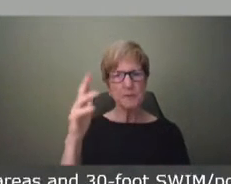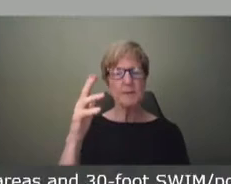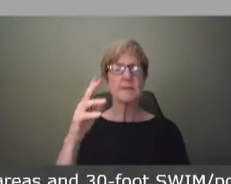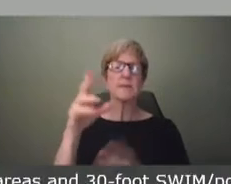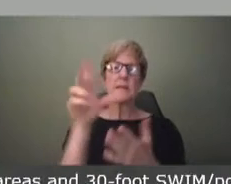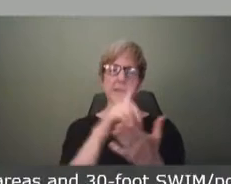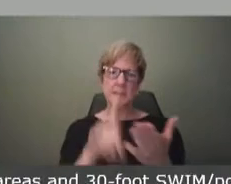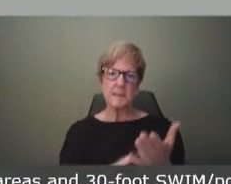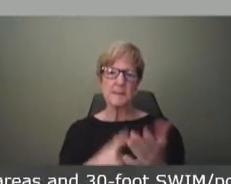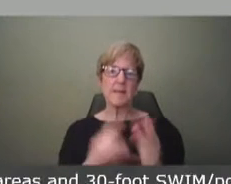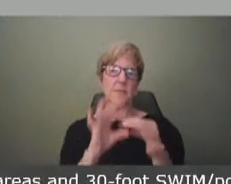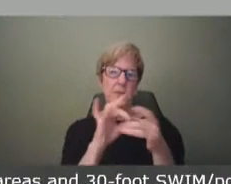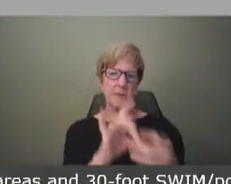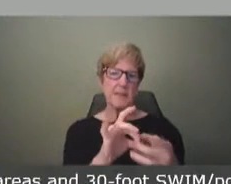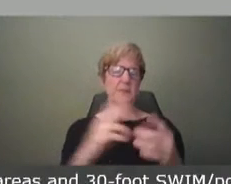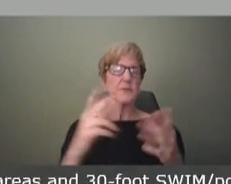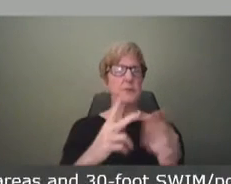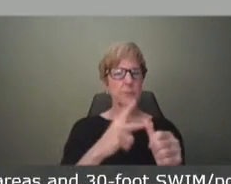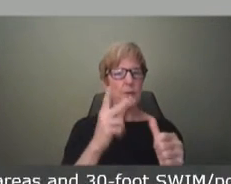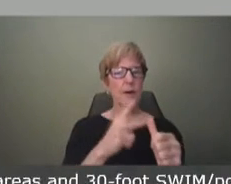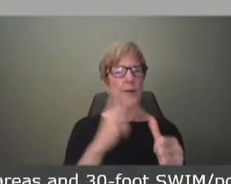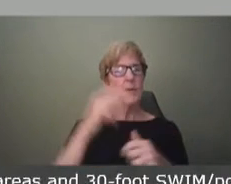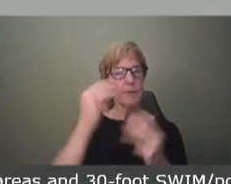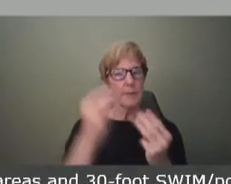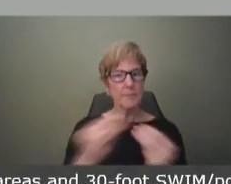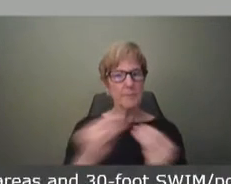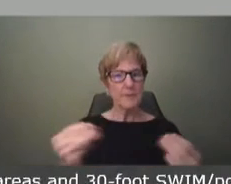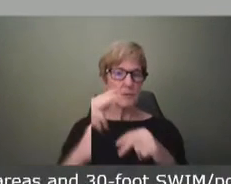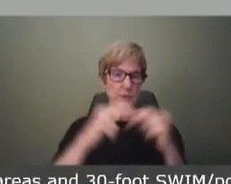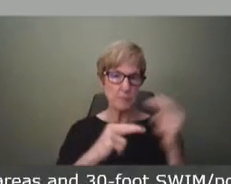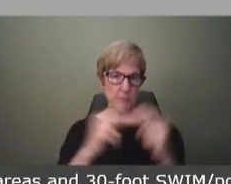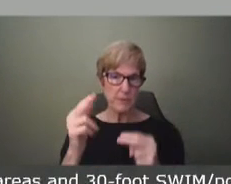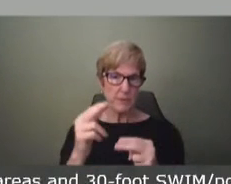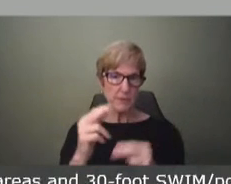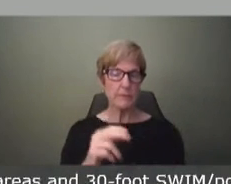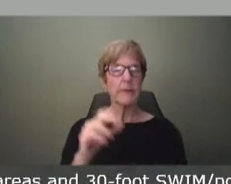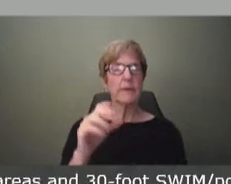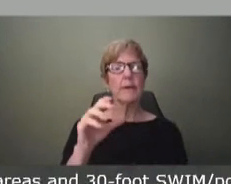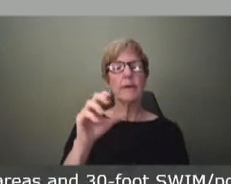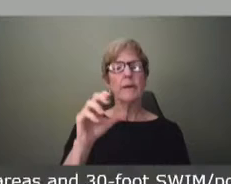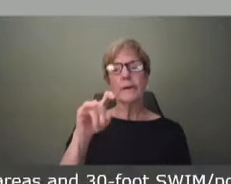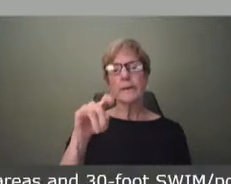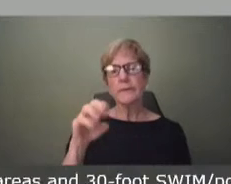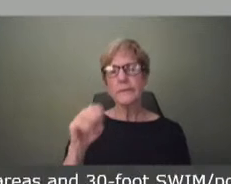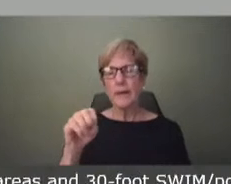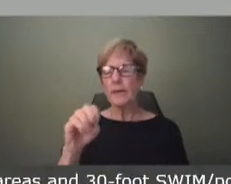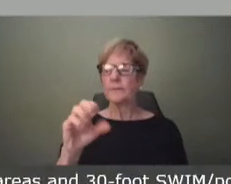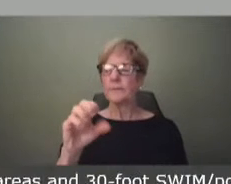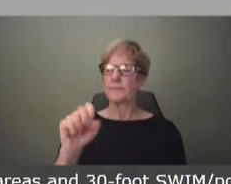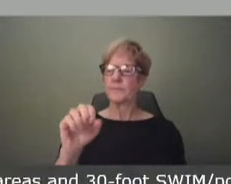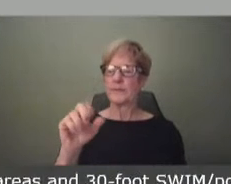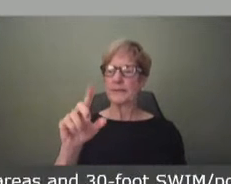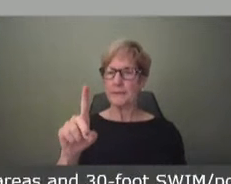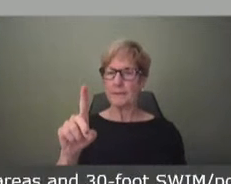related to primary building material uh facade orientations blank wall limitations uh architectural base features and parking lot